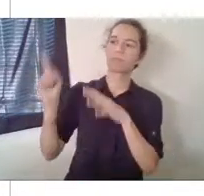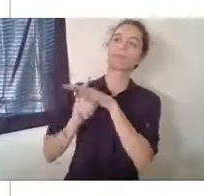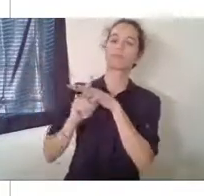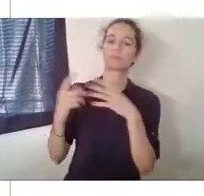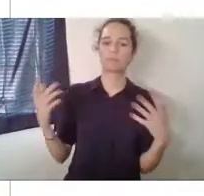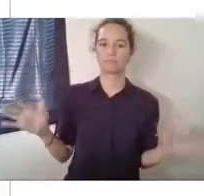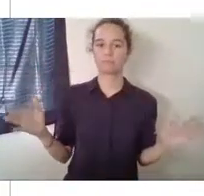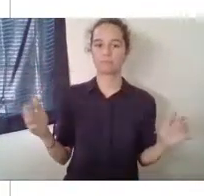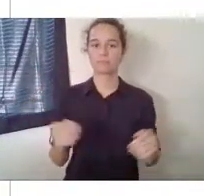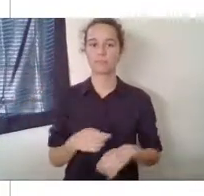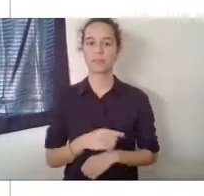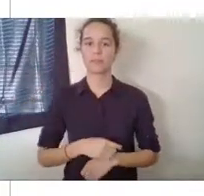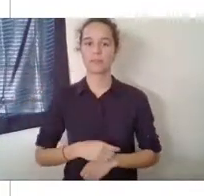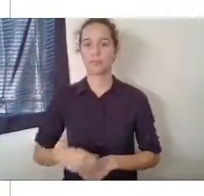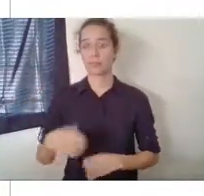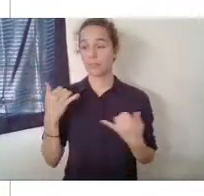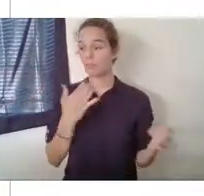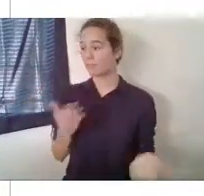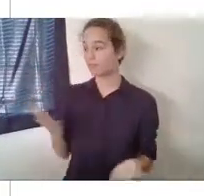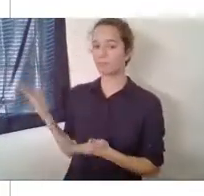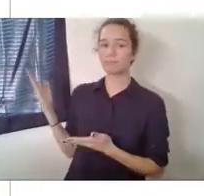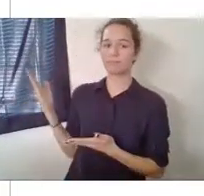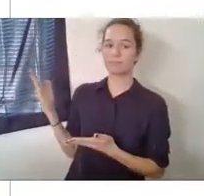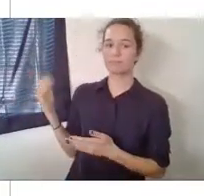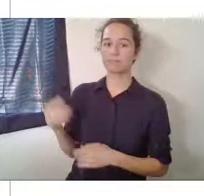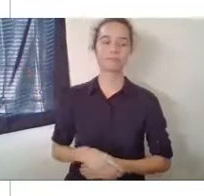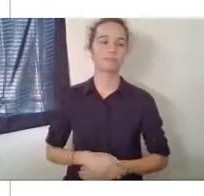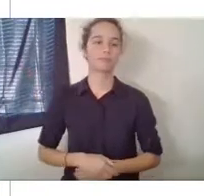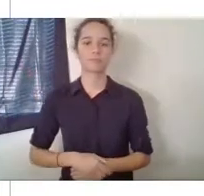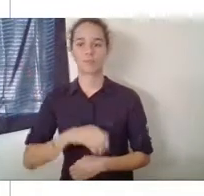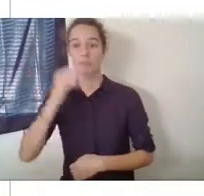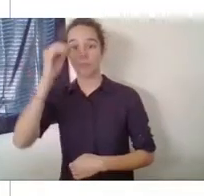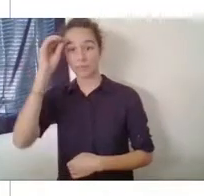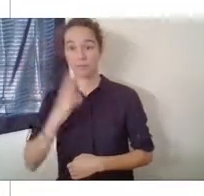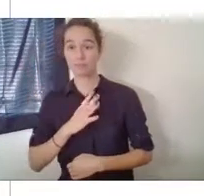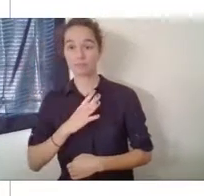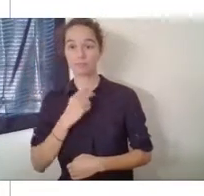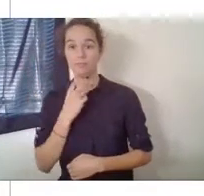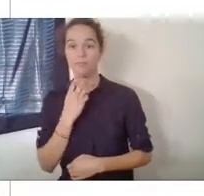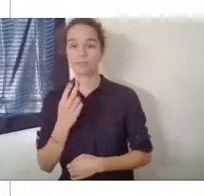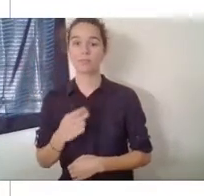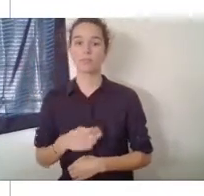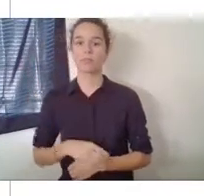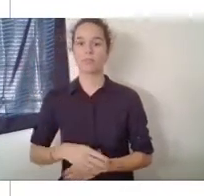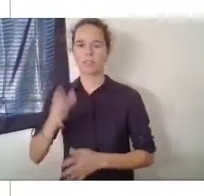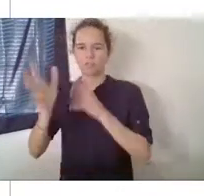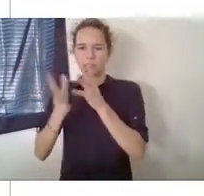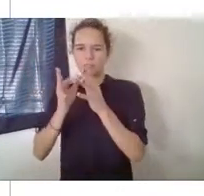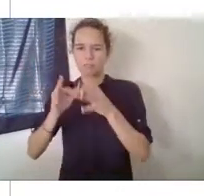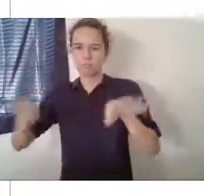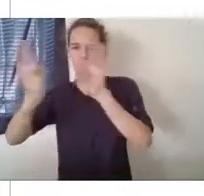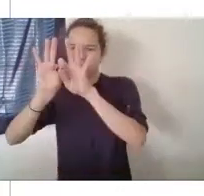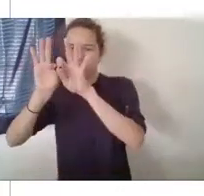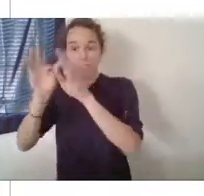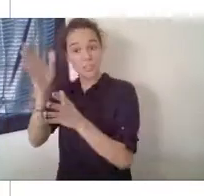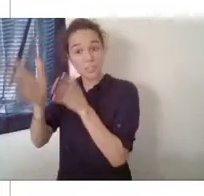Gestures are important because it helps you communicate them. For example, if you use gestures, the audience